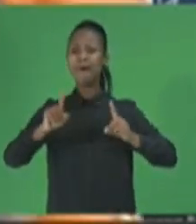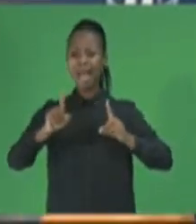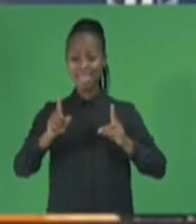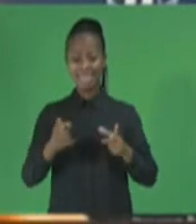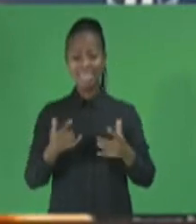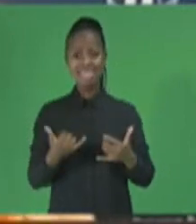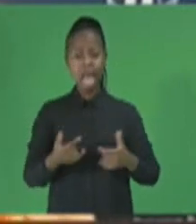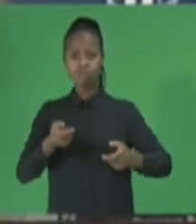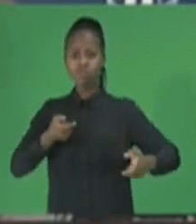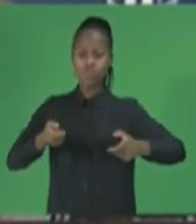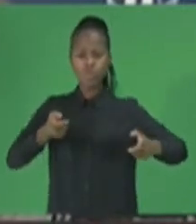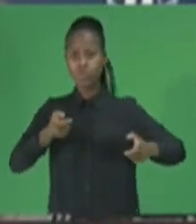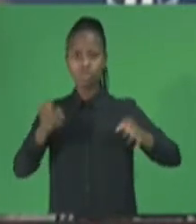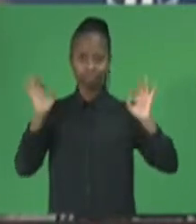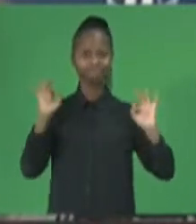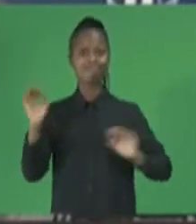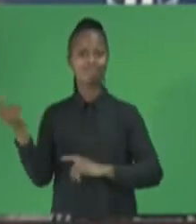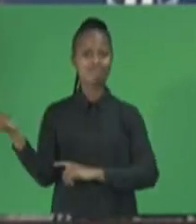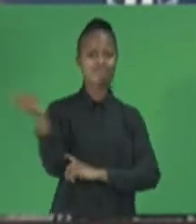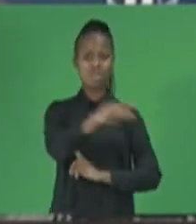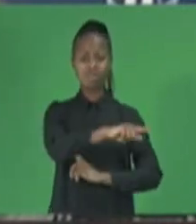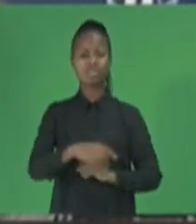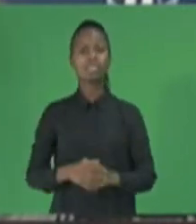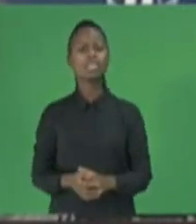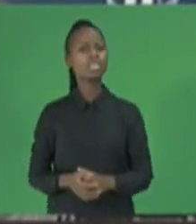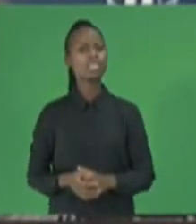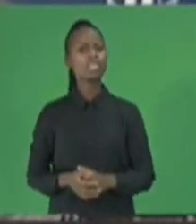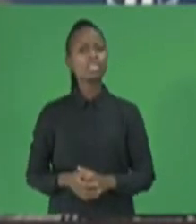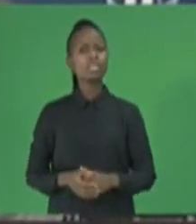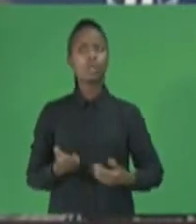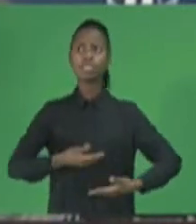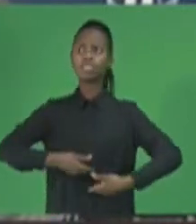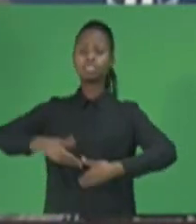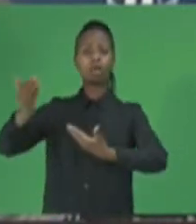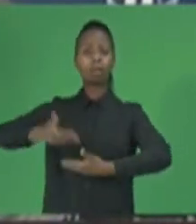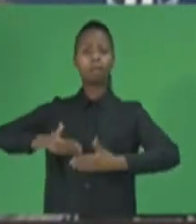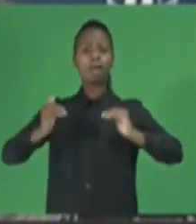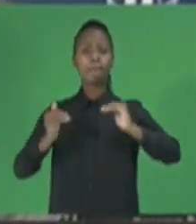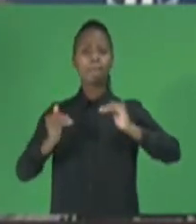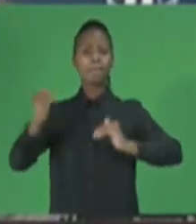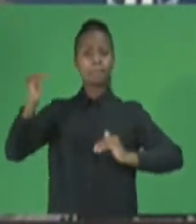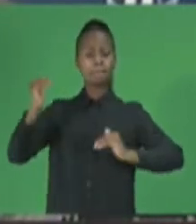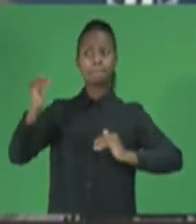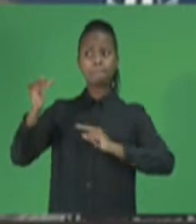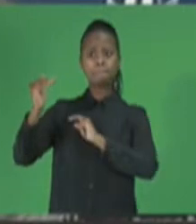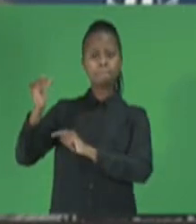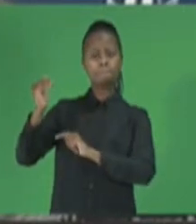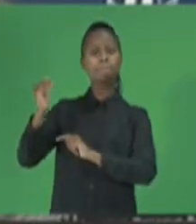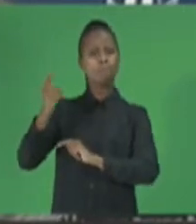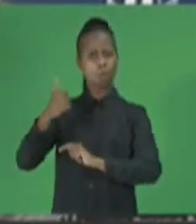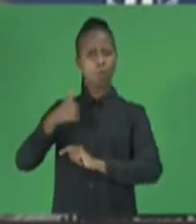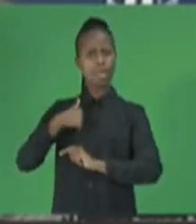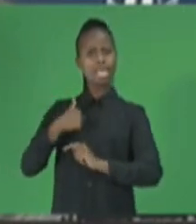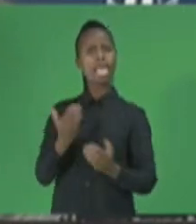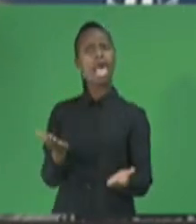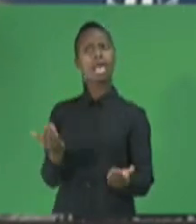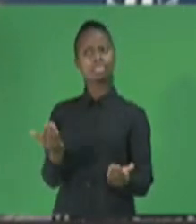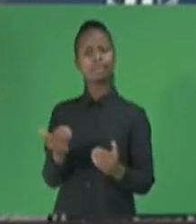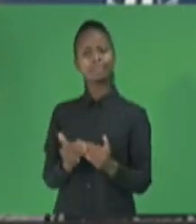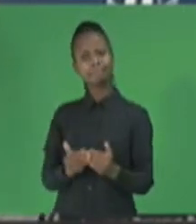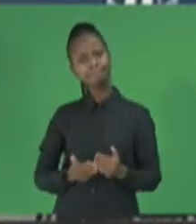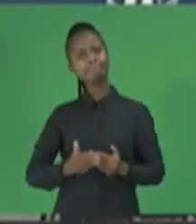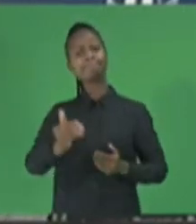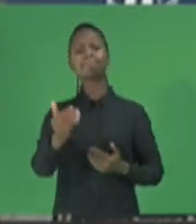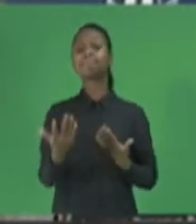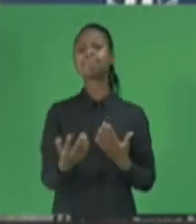than we were then. We expect that the current account surplus will unwind and that we will eventually, by